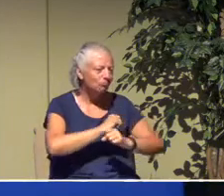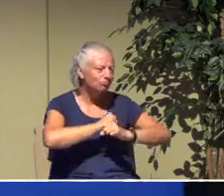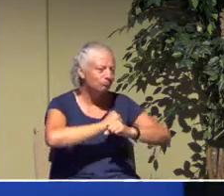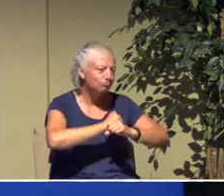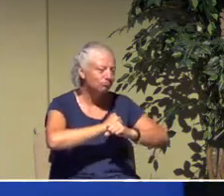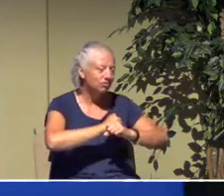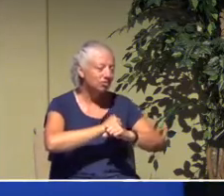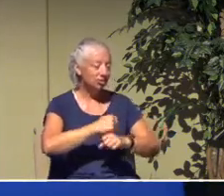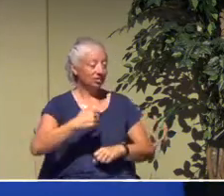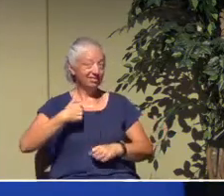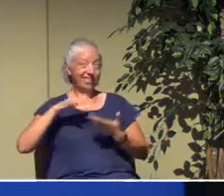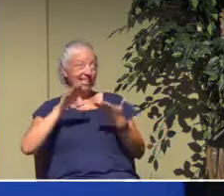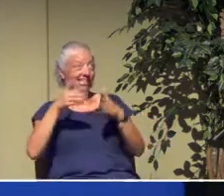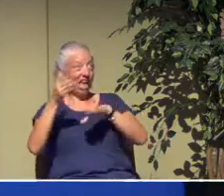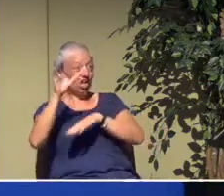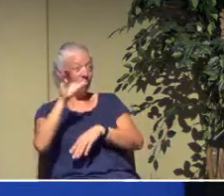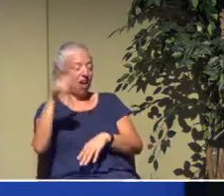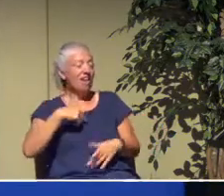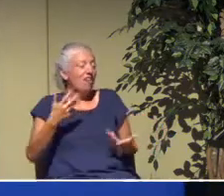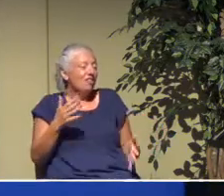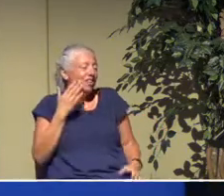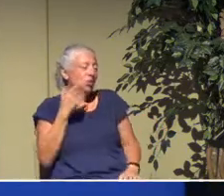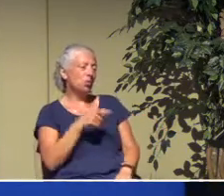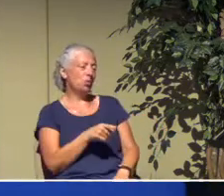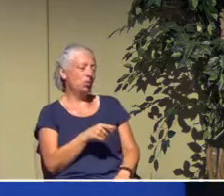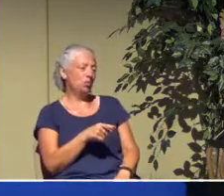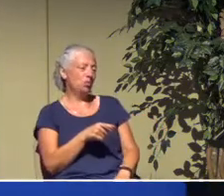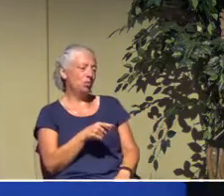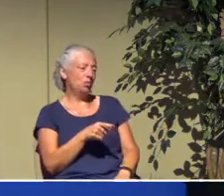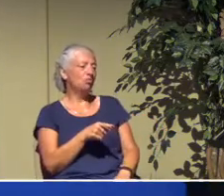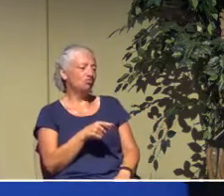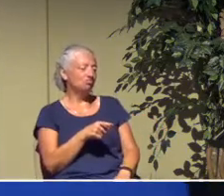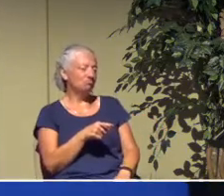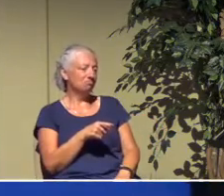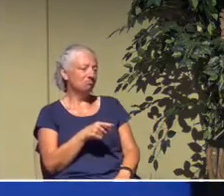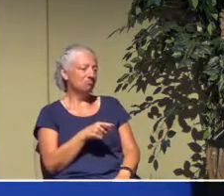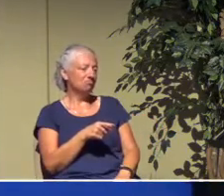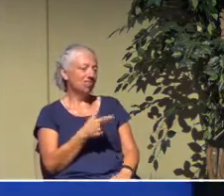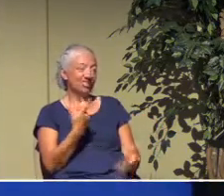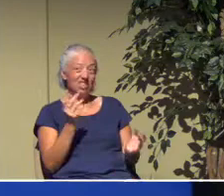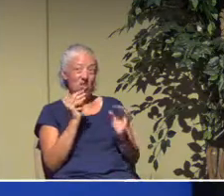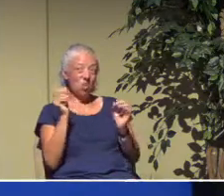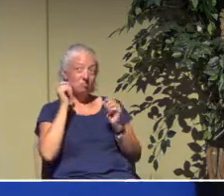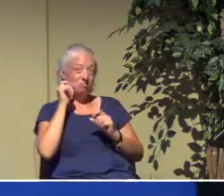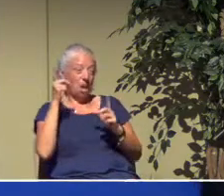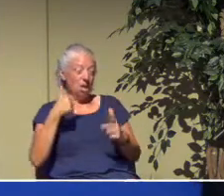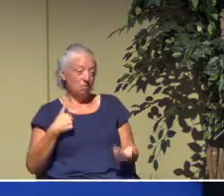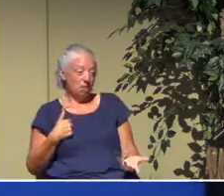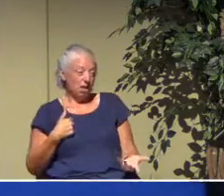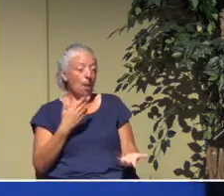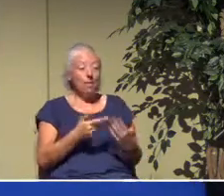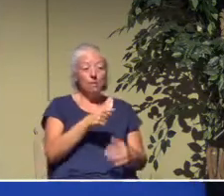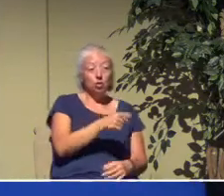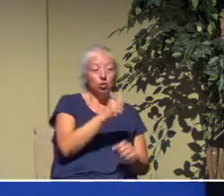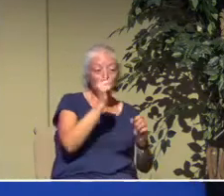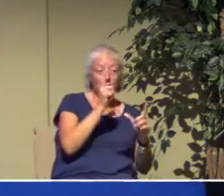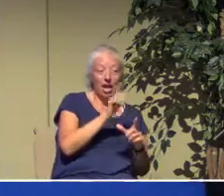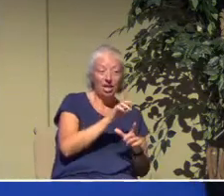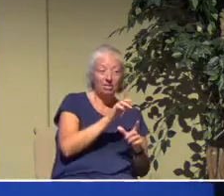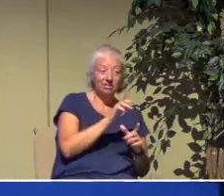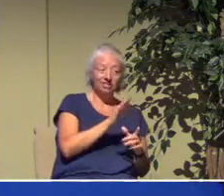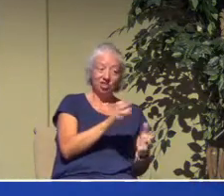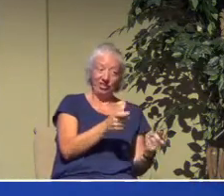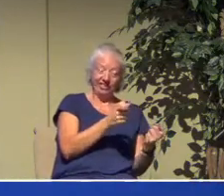When I died for you, I knew who you were. I know who you are. There are no surprises. You may be surprised by your sin, but I'm